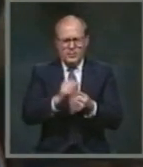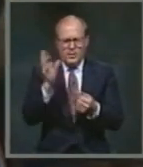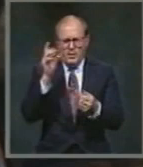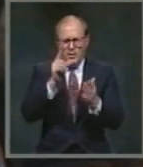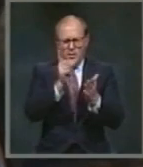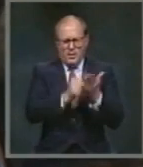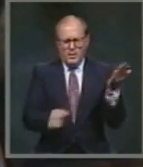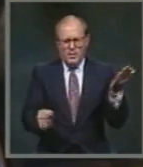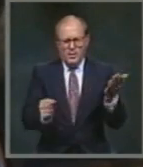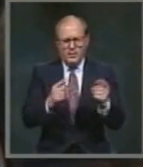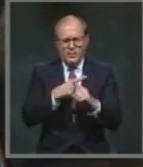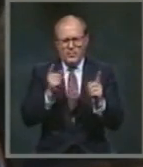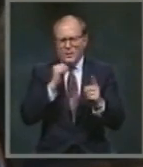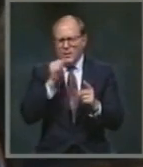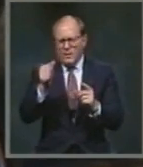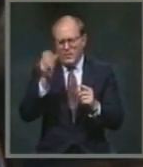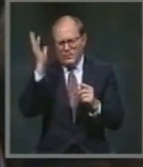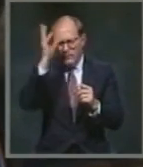forgotten."